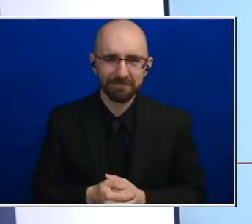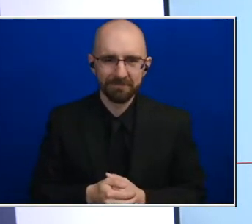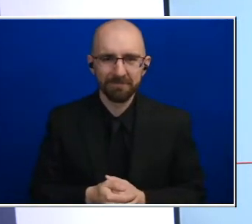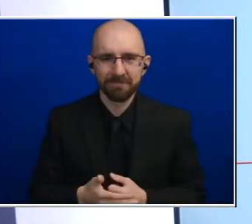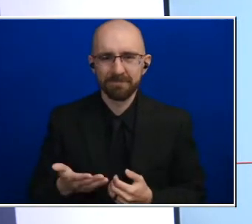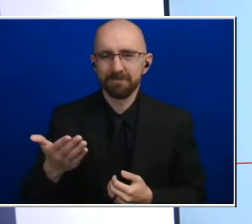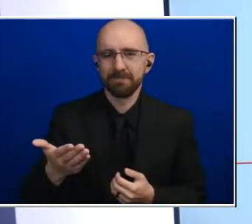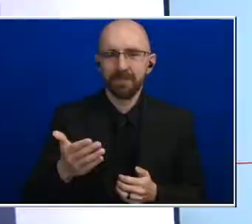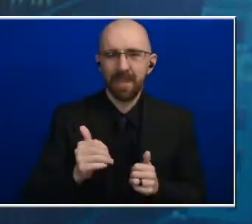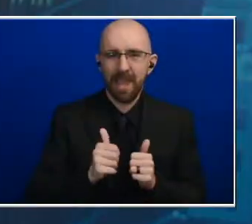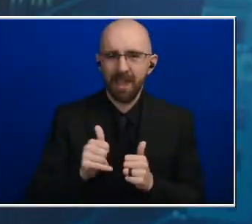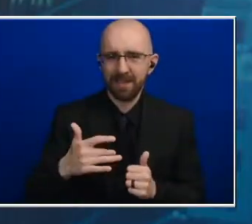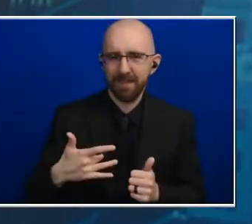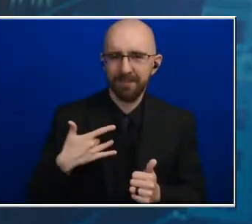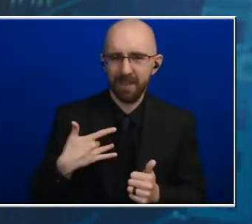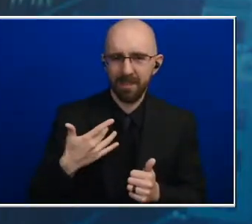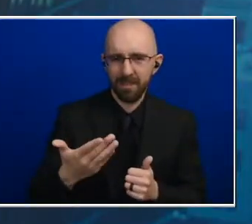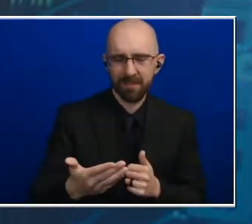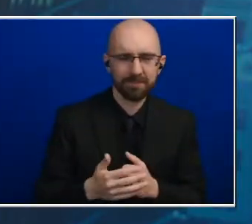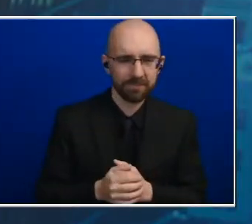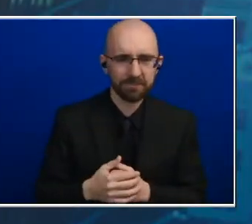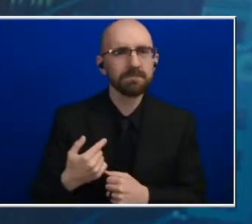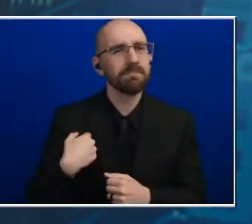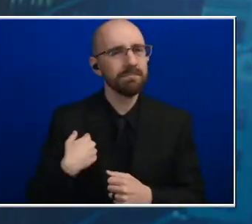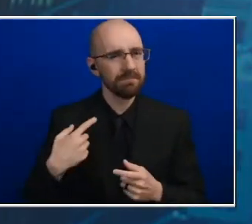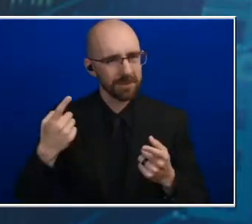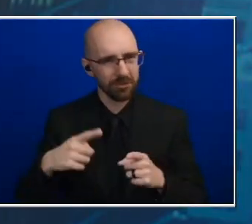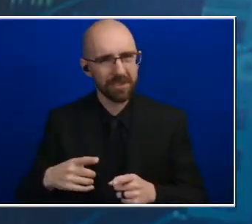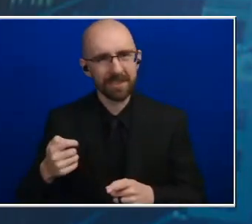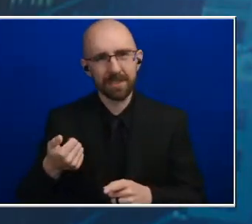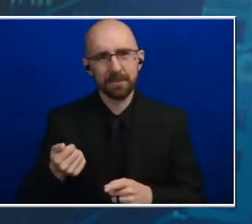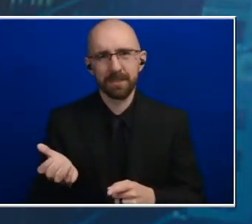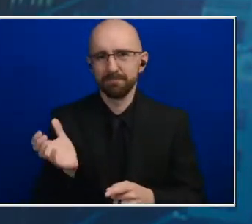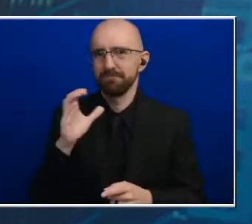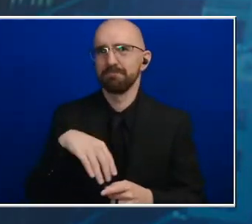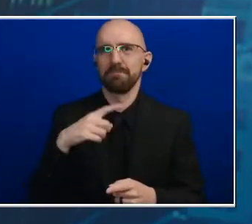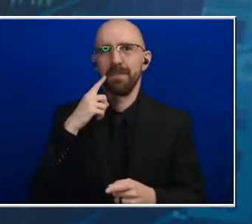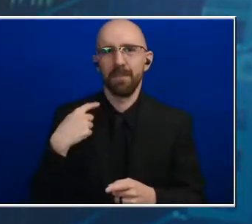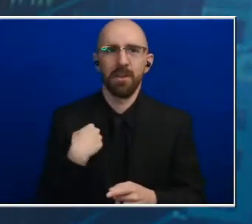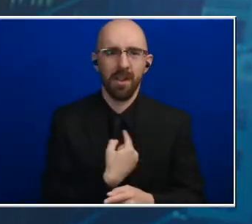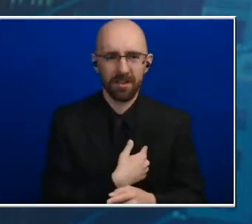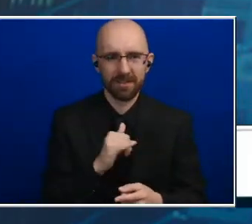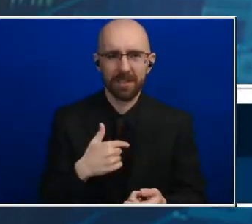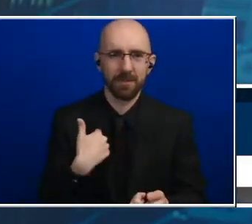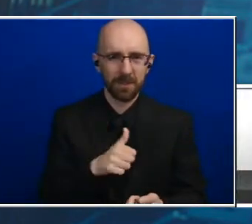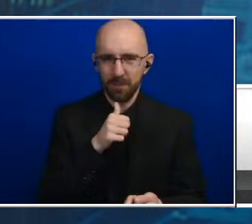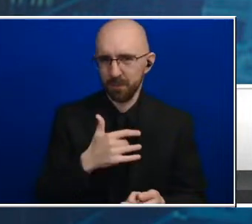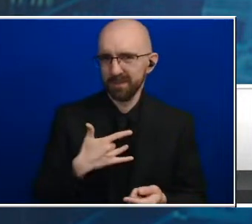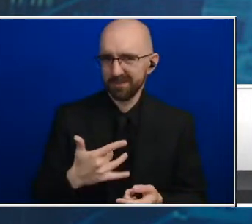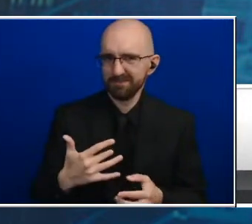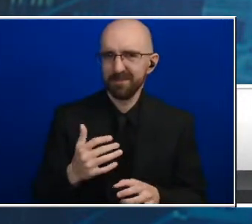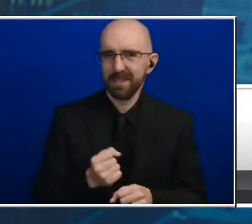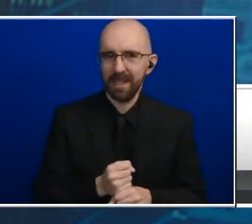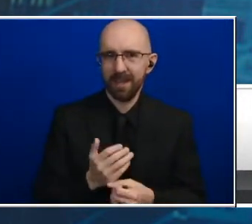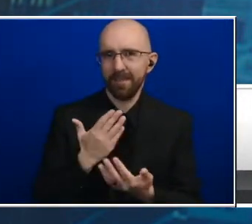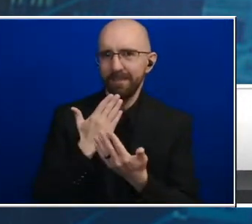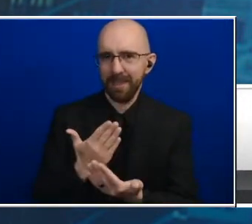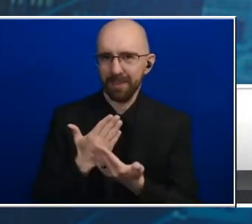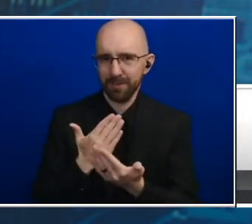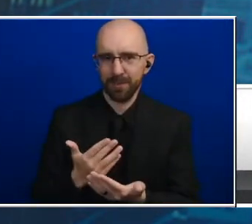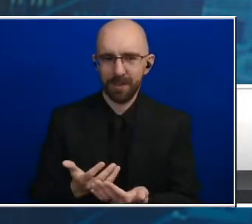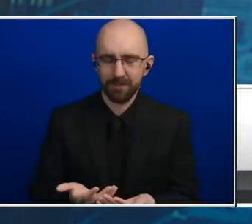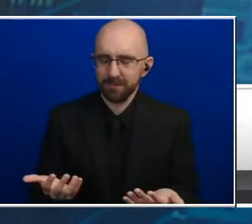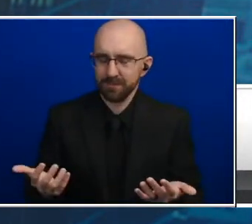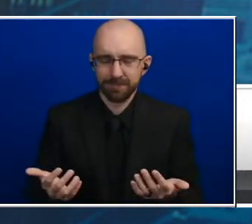feel? I would agree it's a little bit unusual for us in that we don't tend to get a lot of thank yous. We don't need